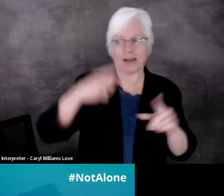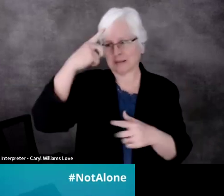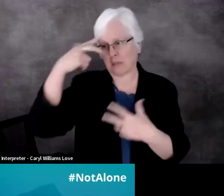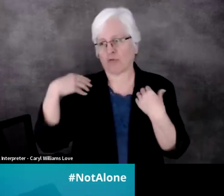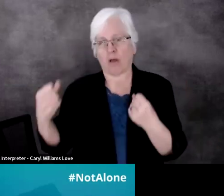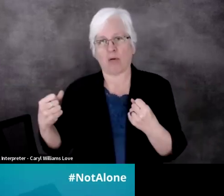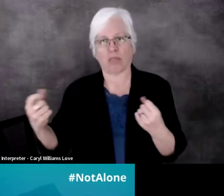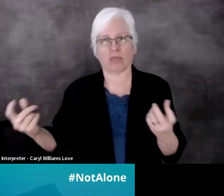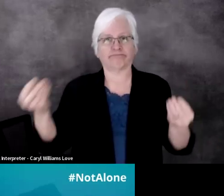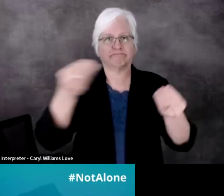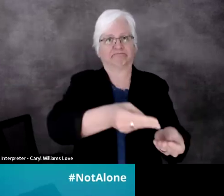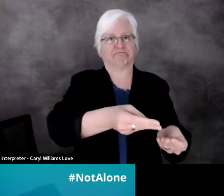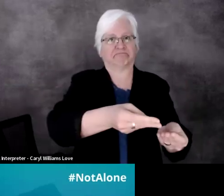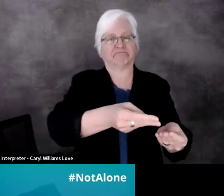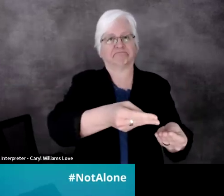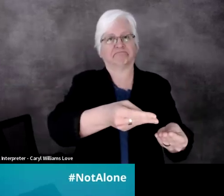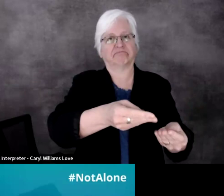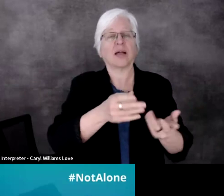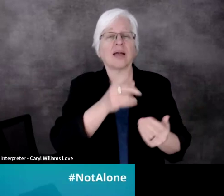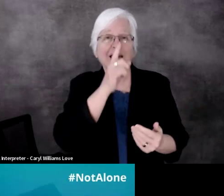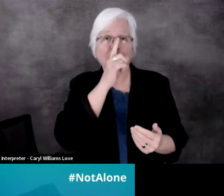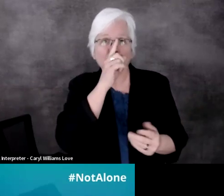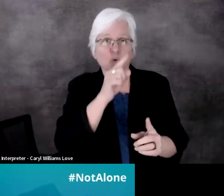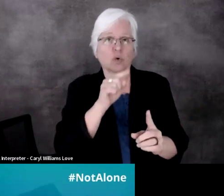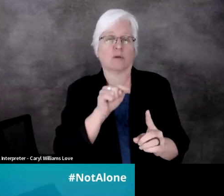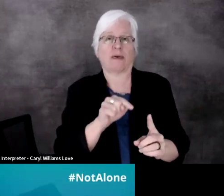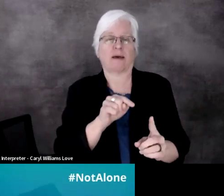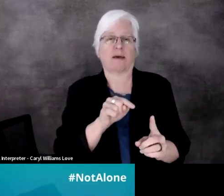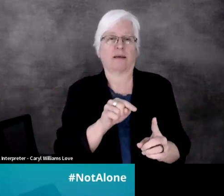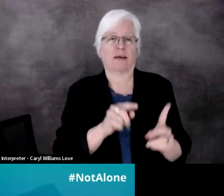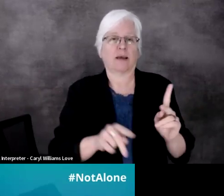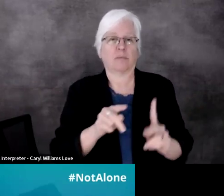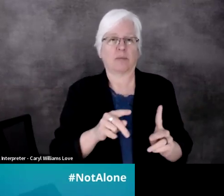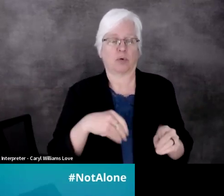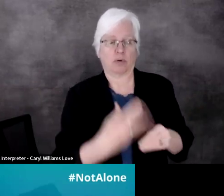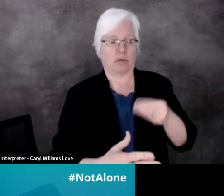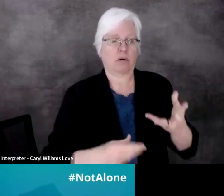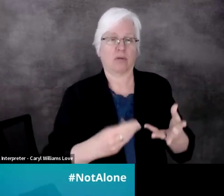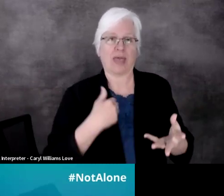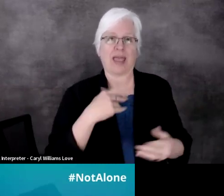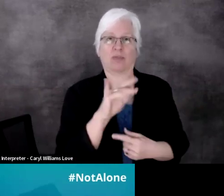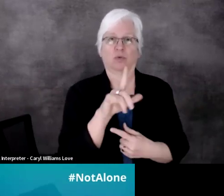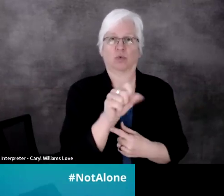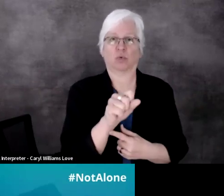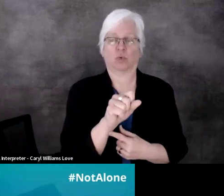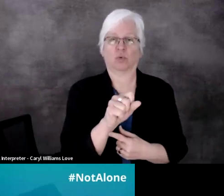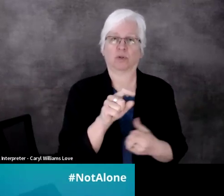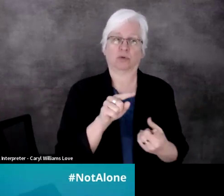treatment, and just ensuring that people are given the tools to succeed when they are